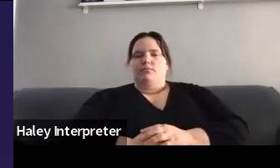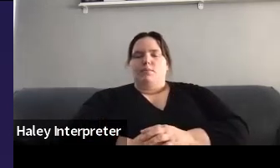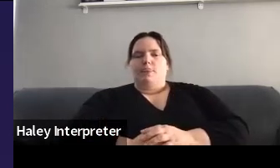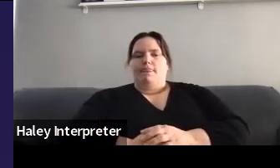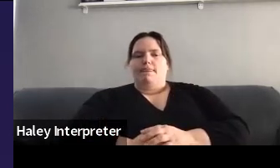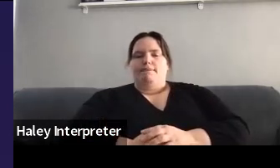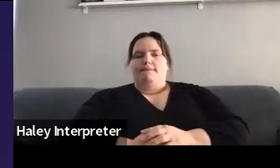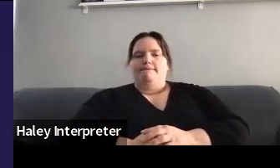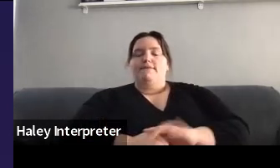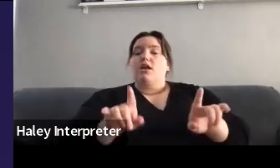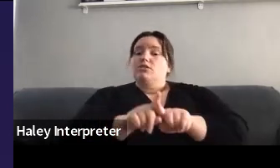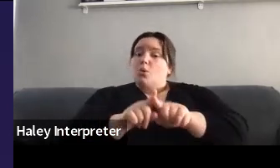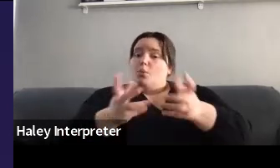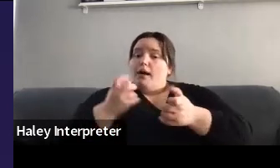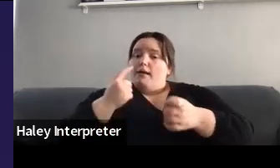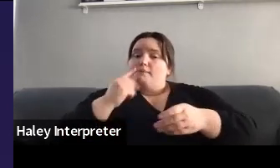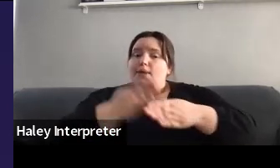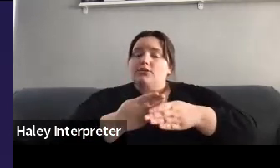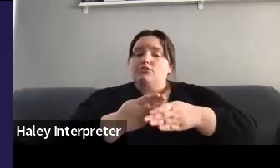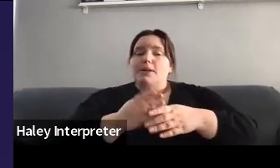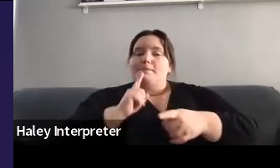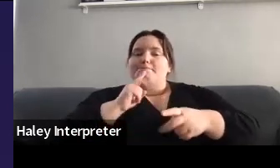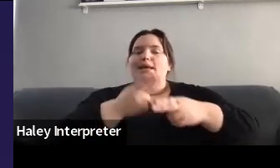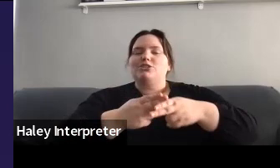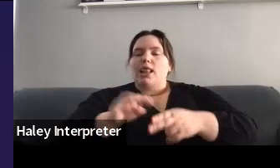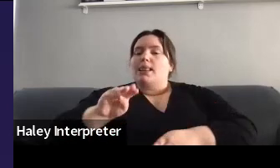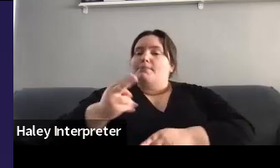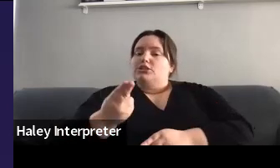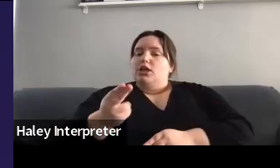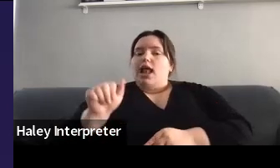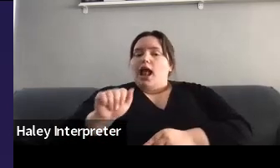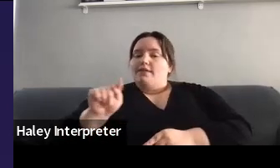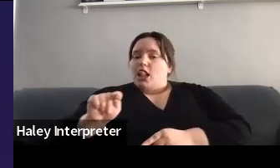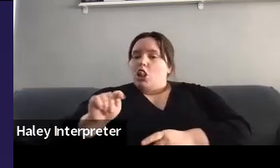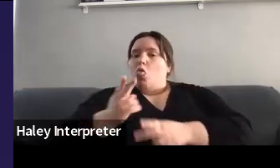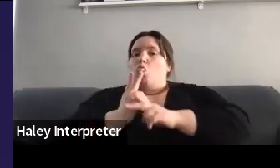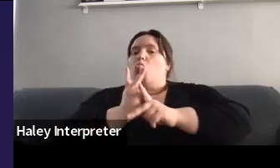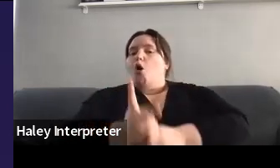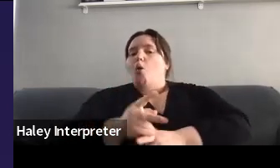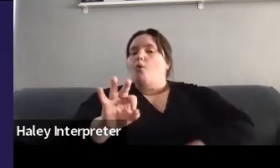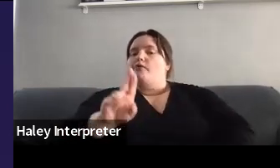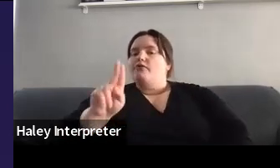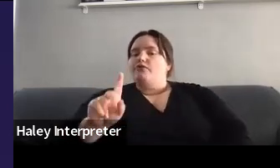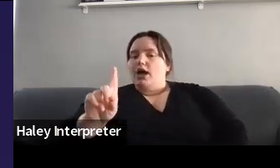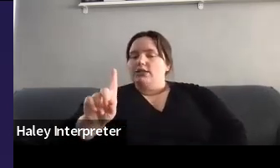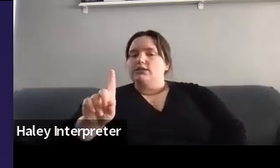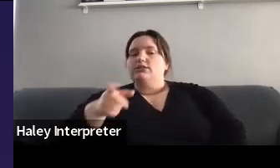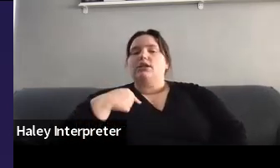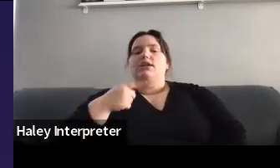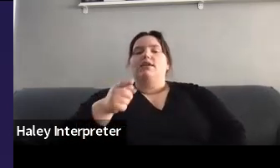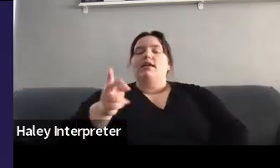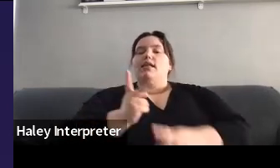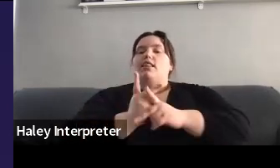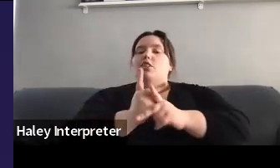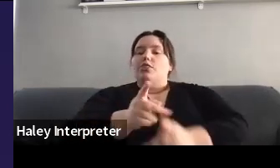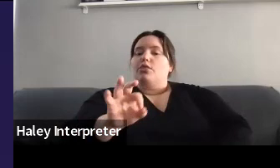mention the Michigan Assistive Technology Loan Fund. This is a loan fund through our partners